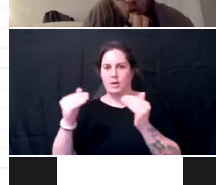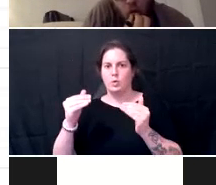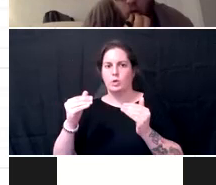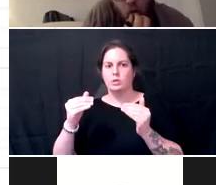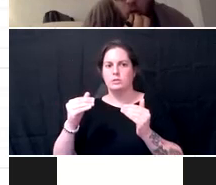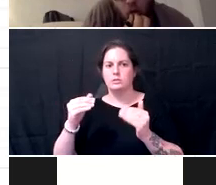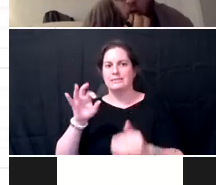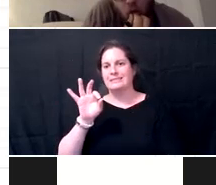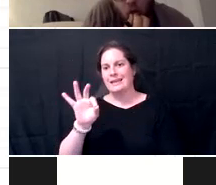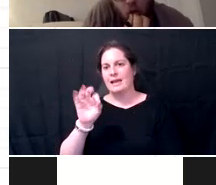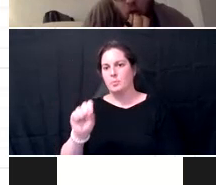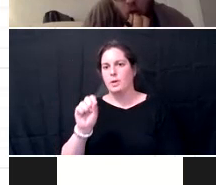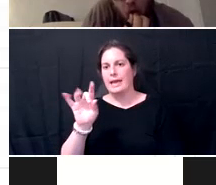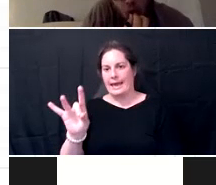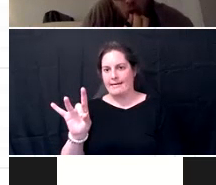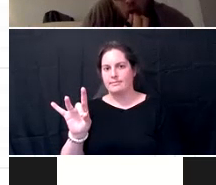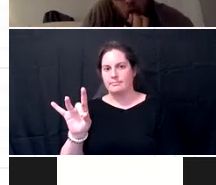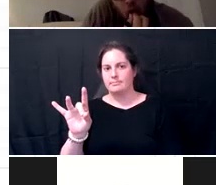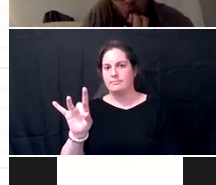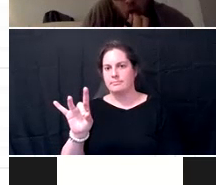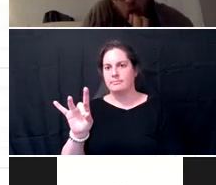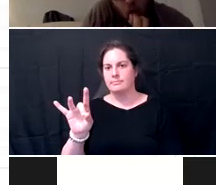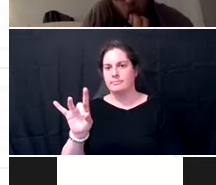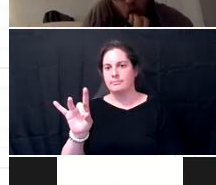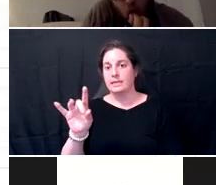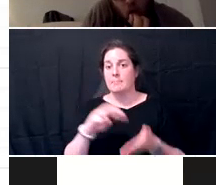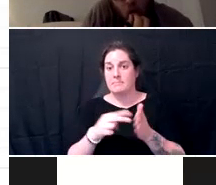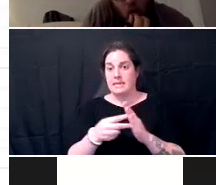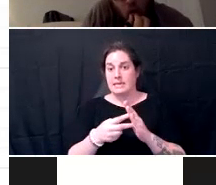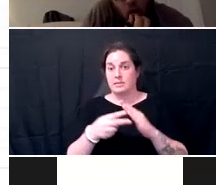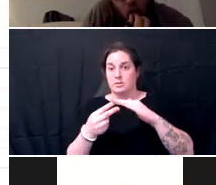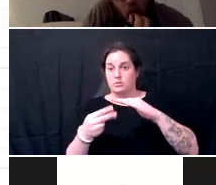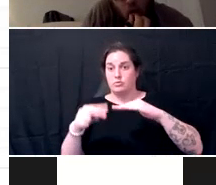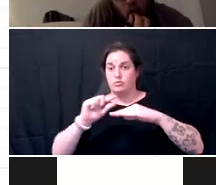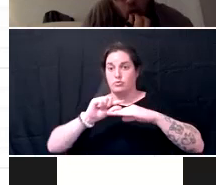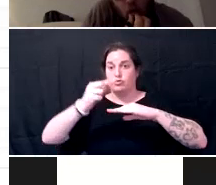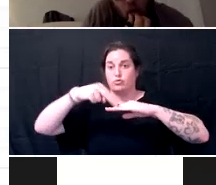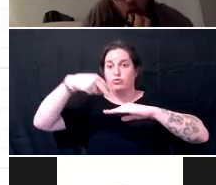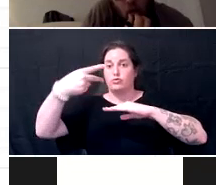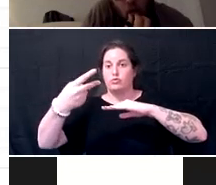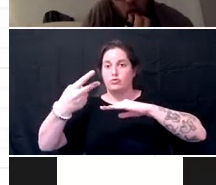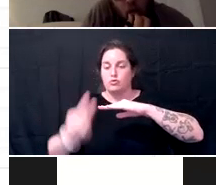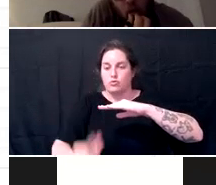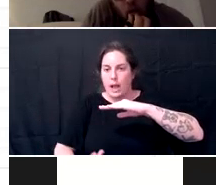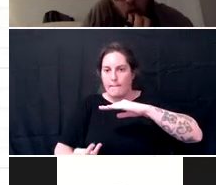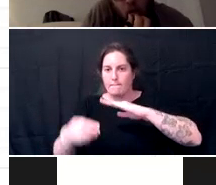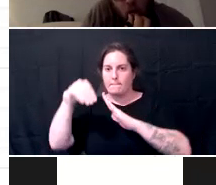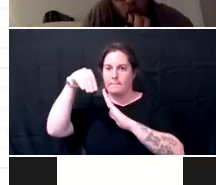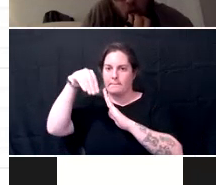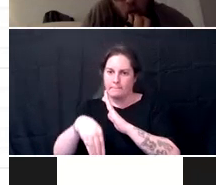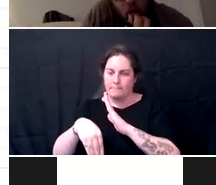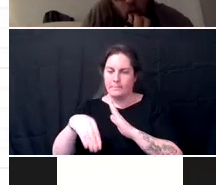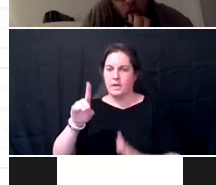important idea there. The fact that this is a drop that's taking place at this amusement park